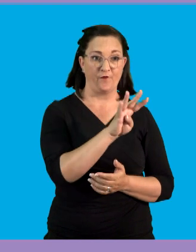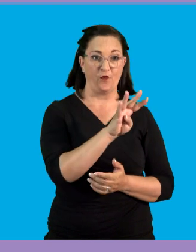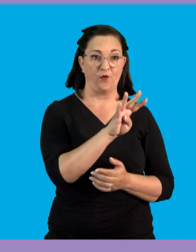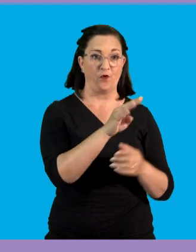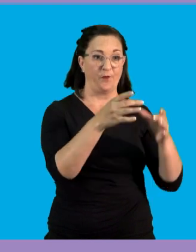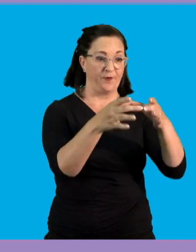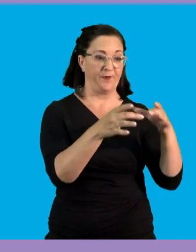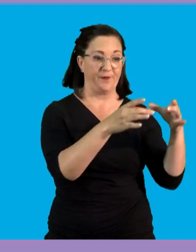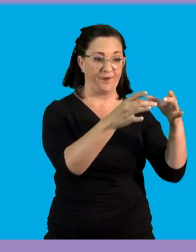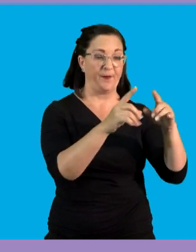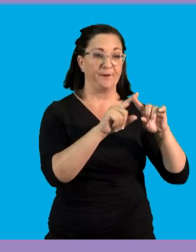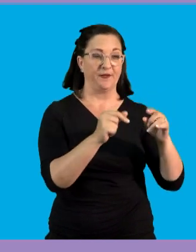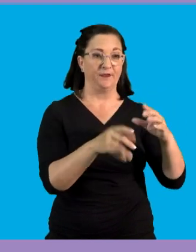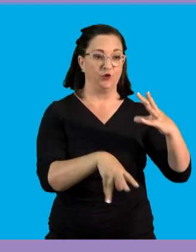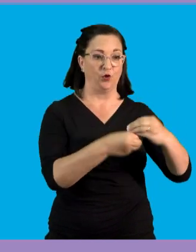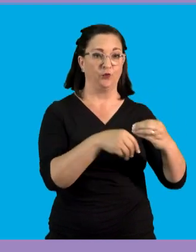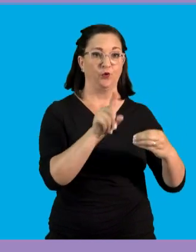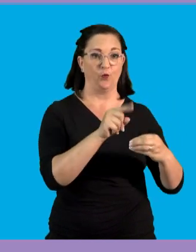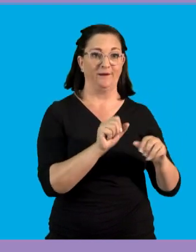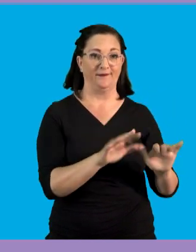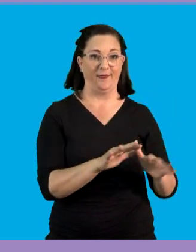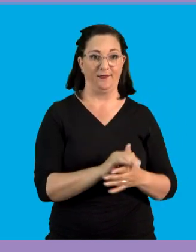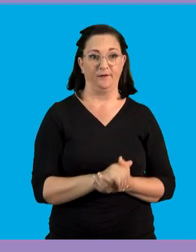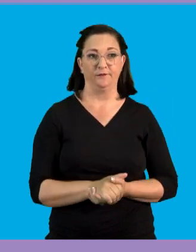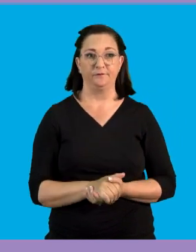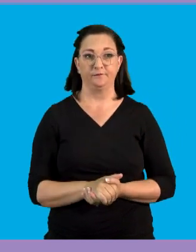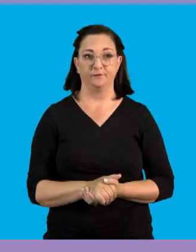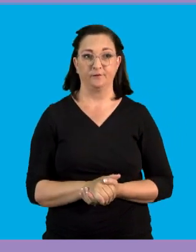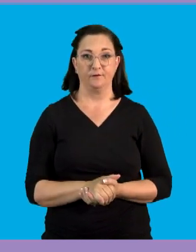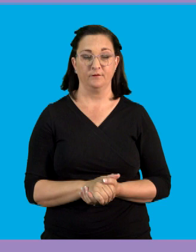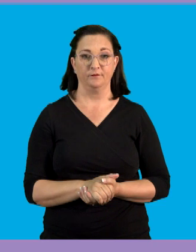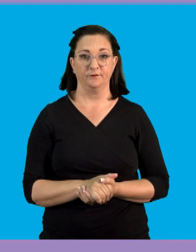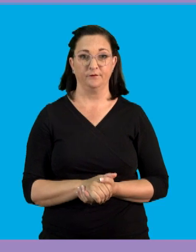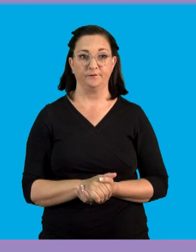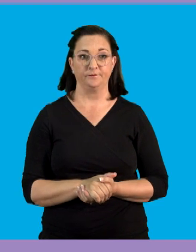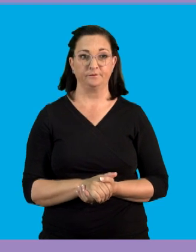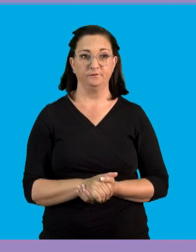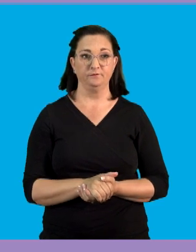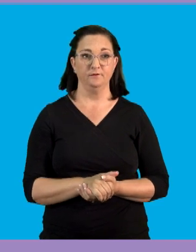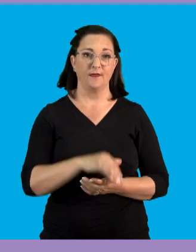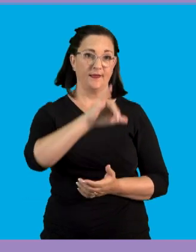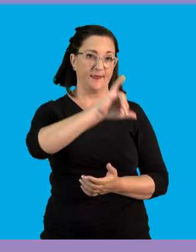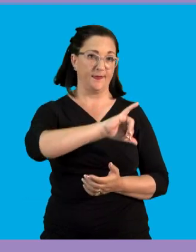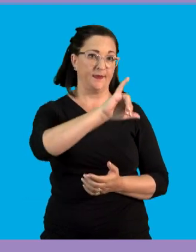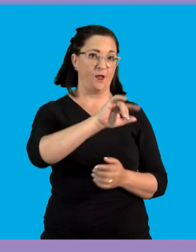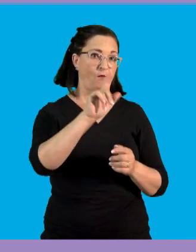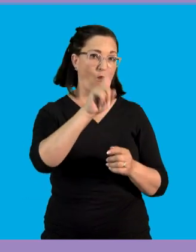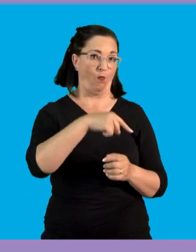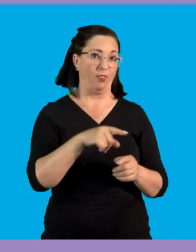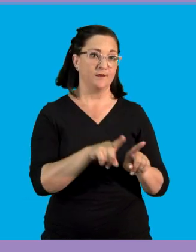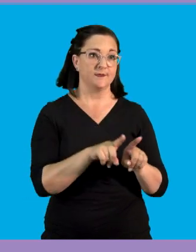4 pieces out of a total of 10 pieces. And then, since they are all